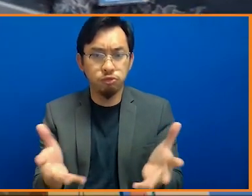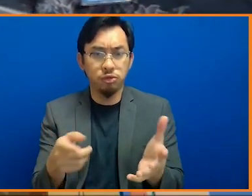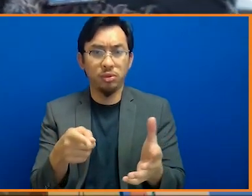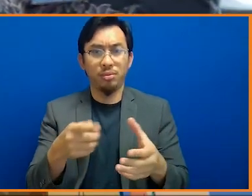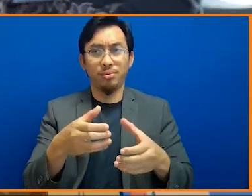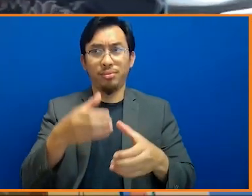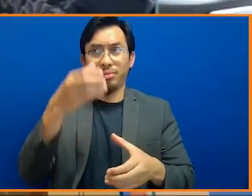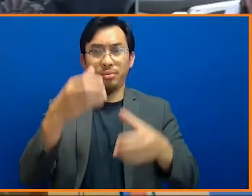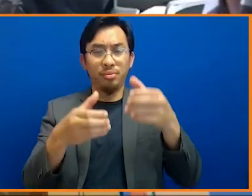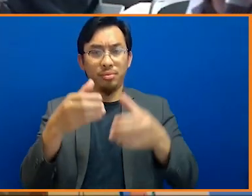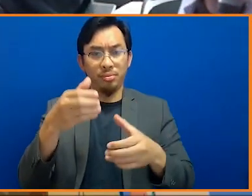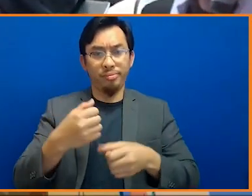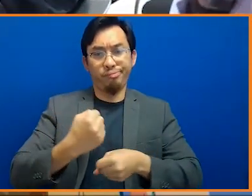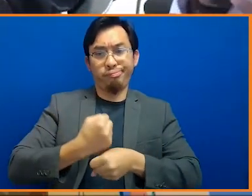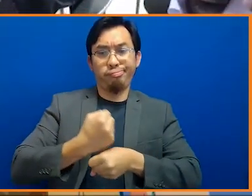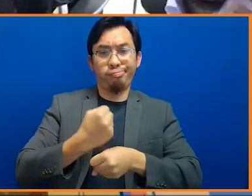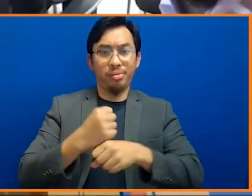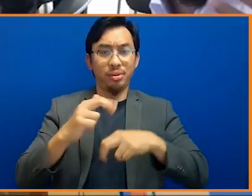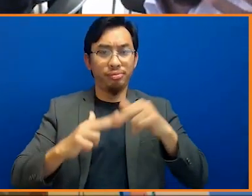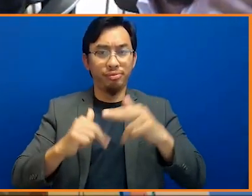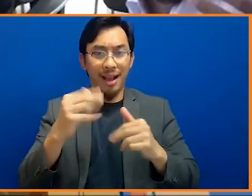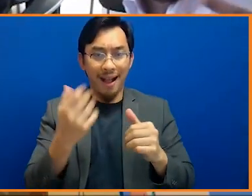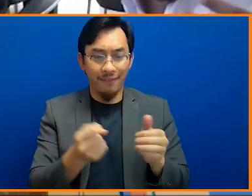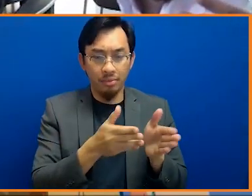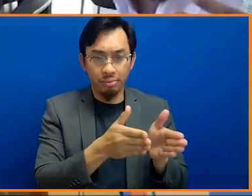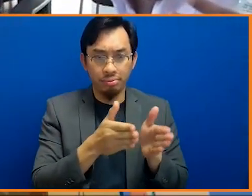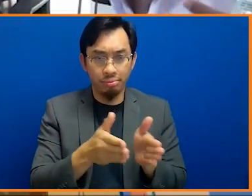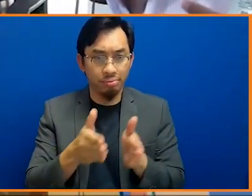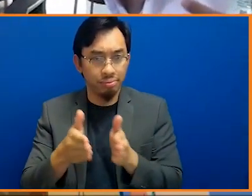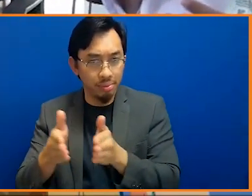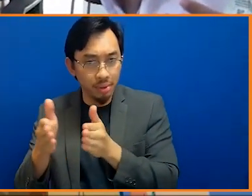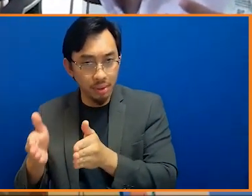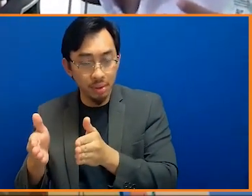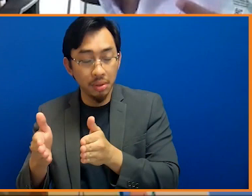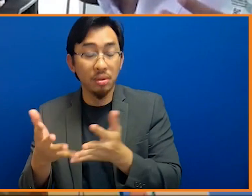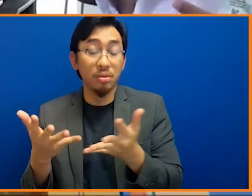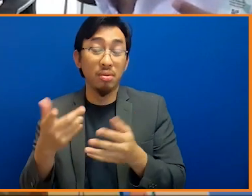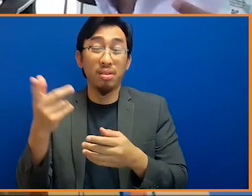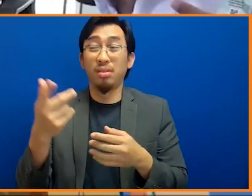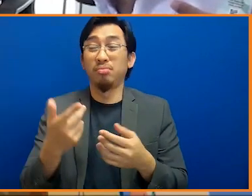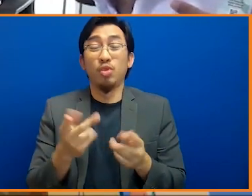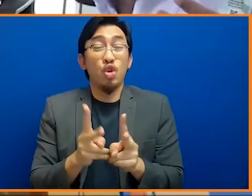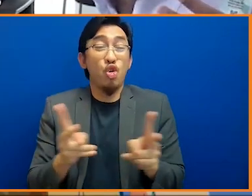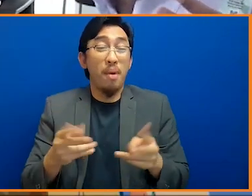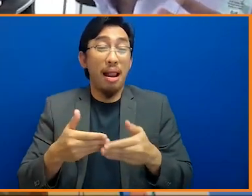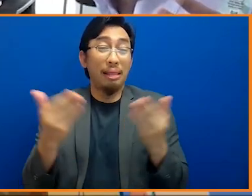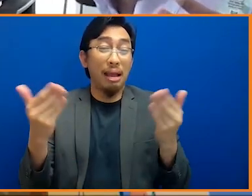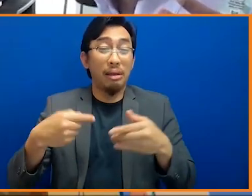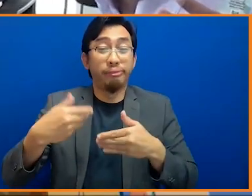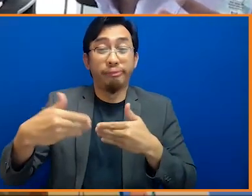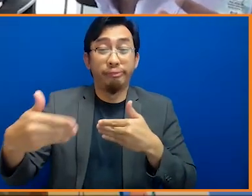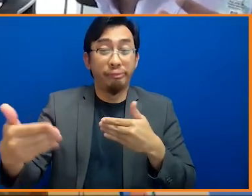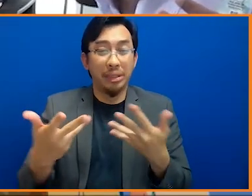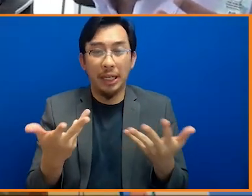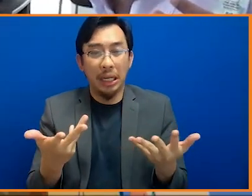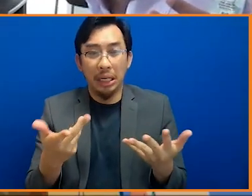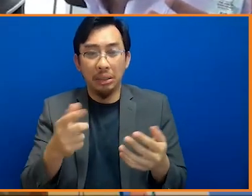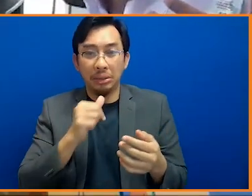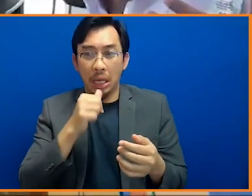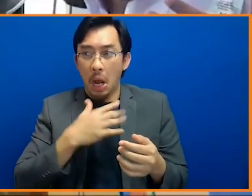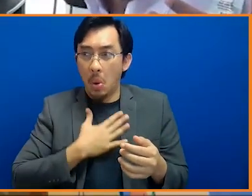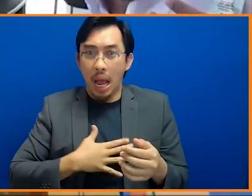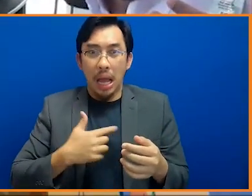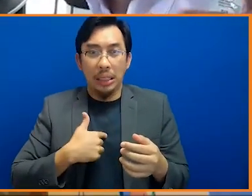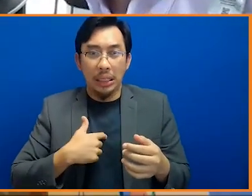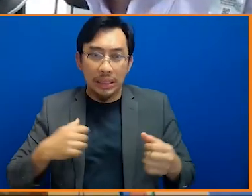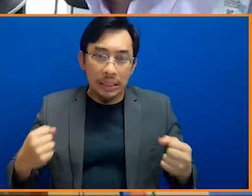have a multifunction building instead of single purpose. Because in normal day you will not see anyone use that building,